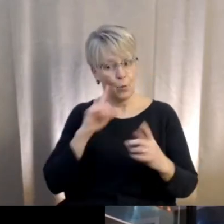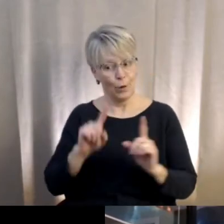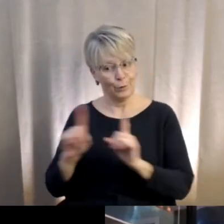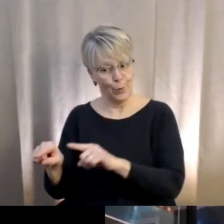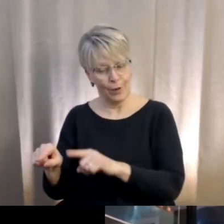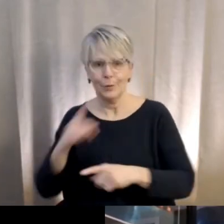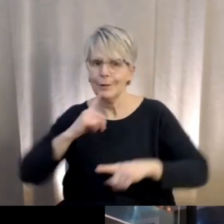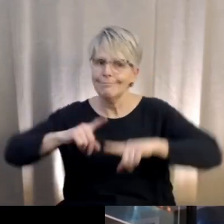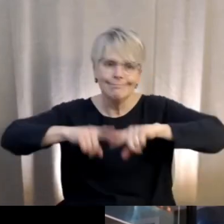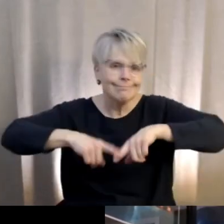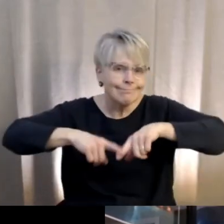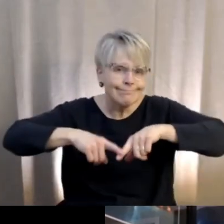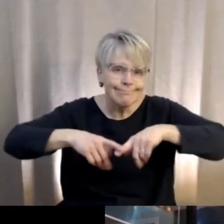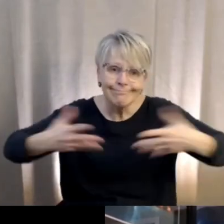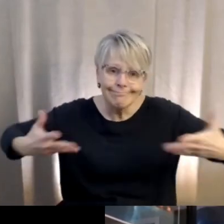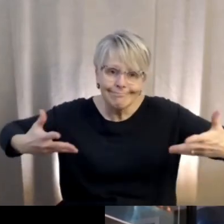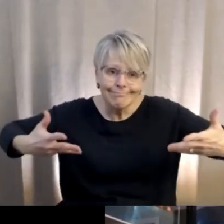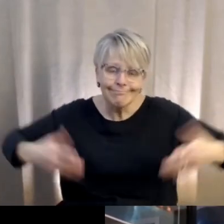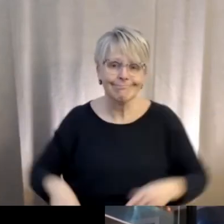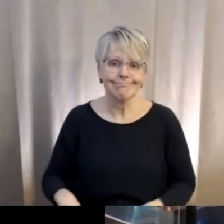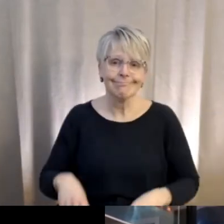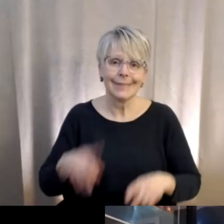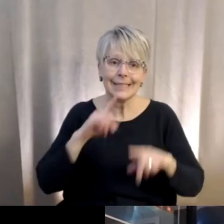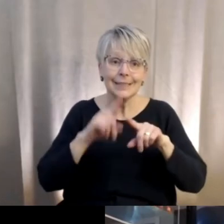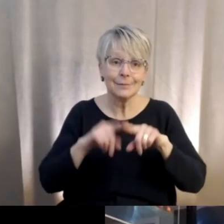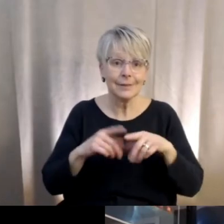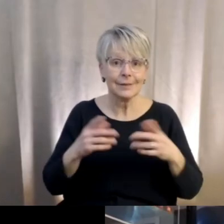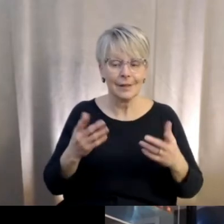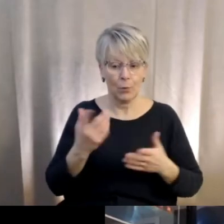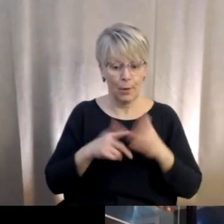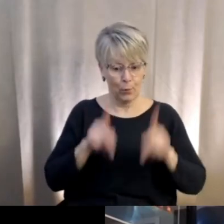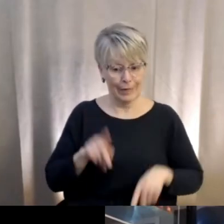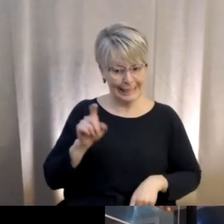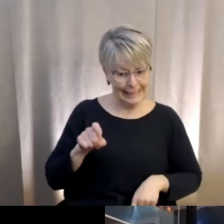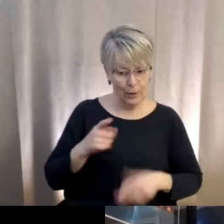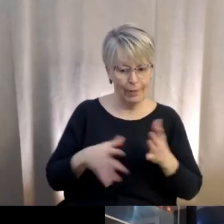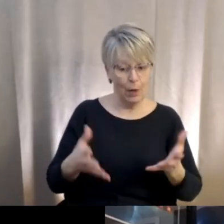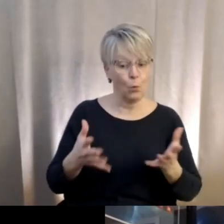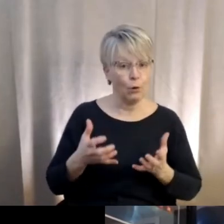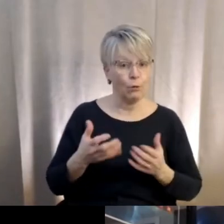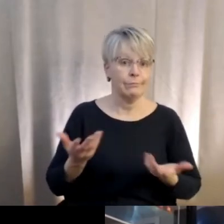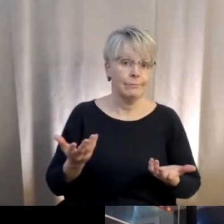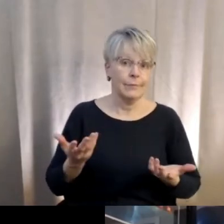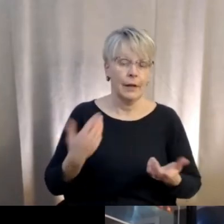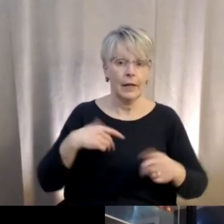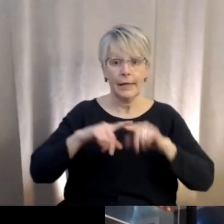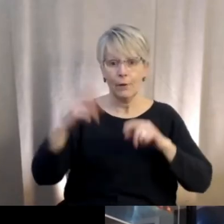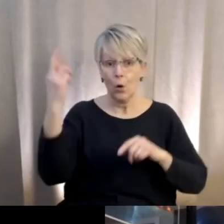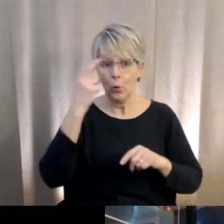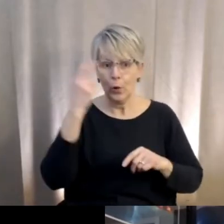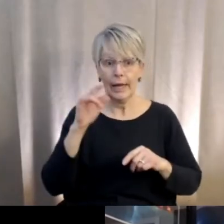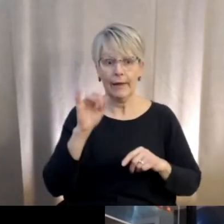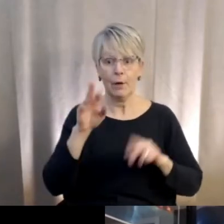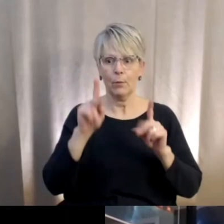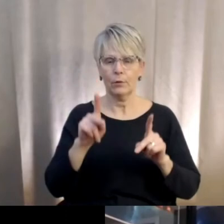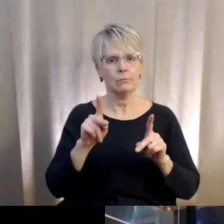again, it's all relative to what someone wants and needs. Because if for whatever reason, a person is really drawn